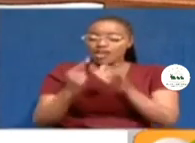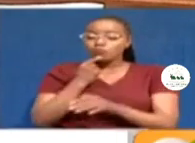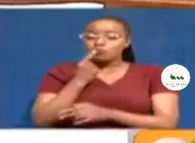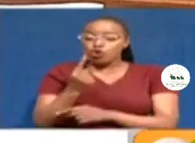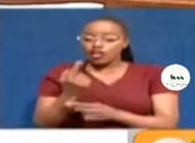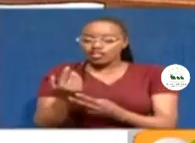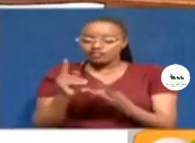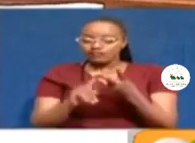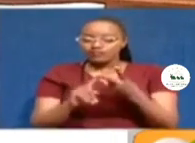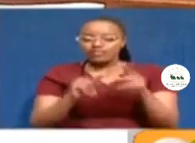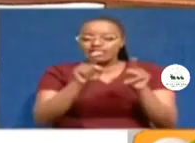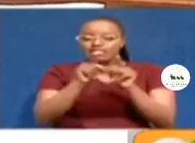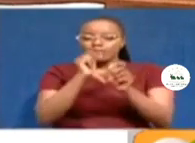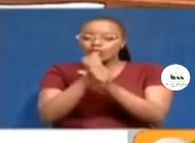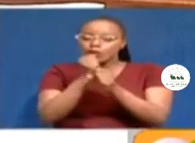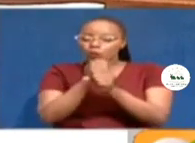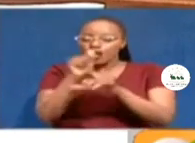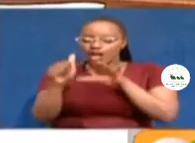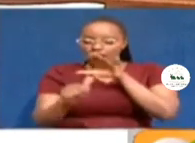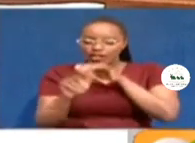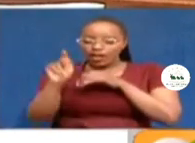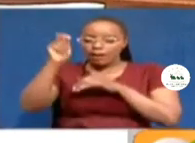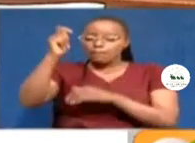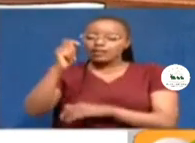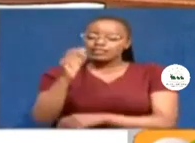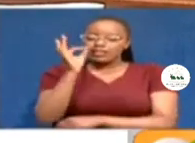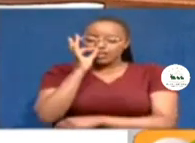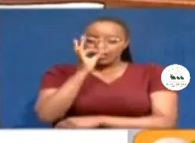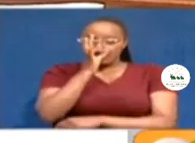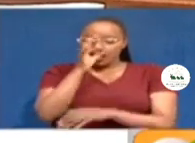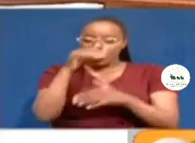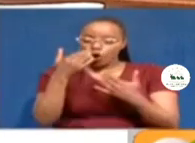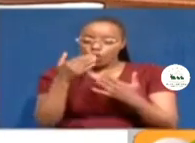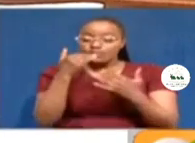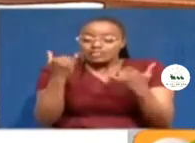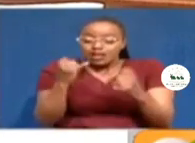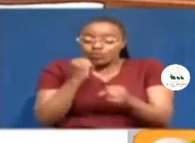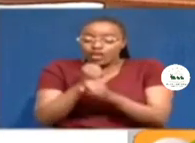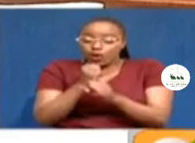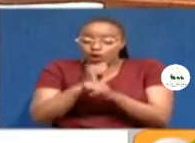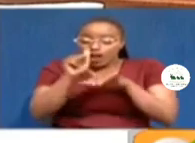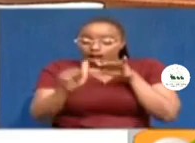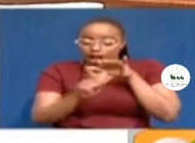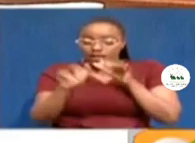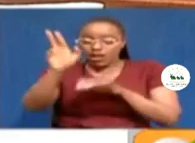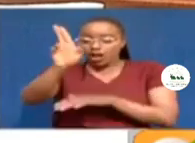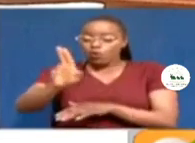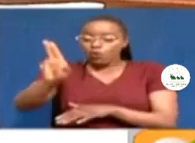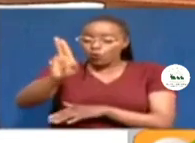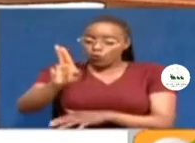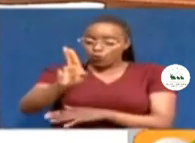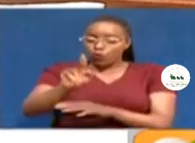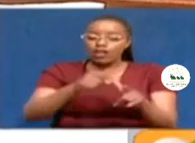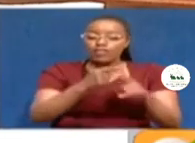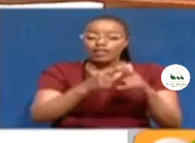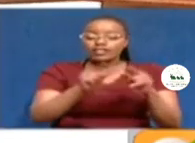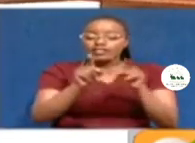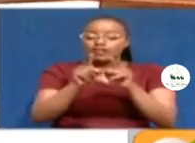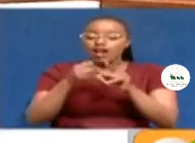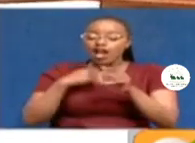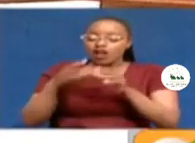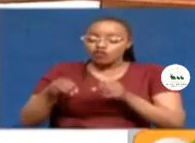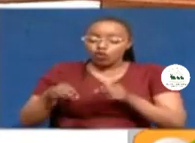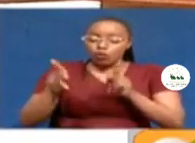Moi, they served under President Kibaki, they are serving under Uhuru Kenyatta, they have had